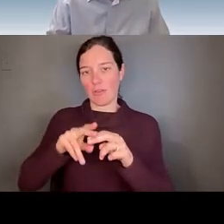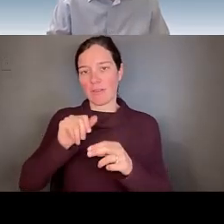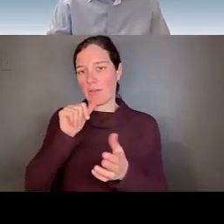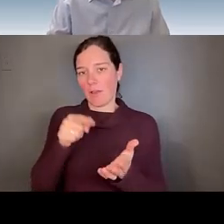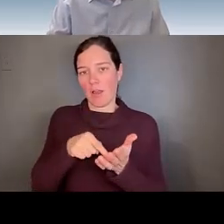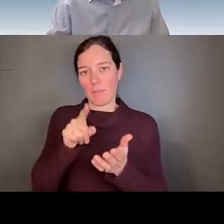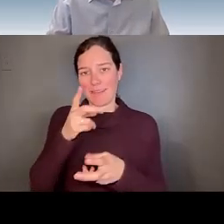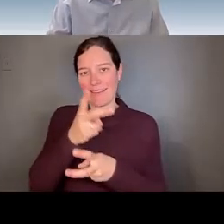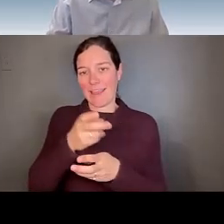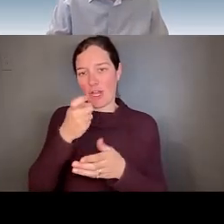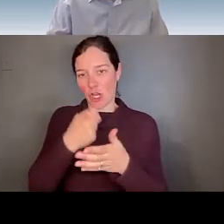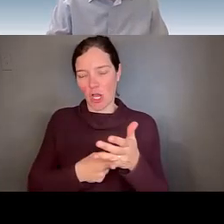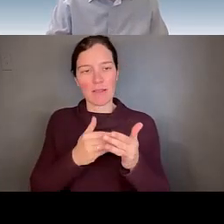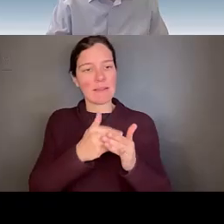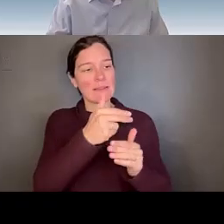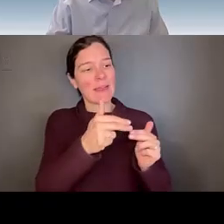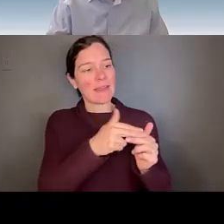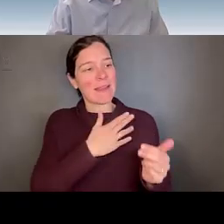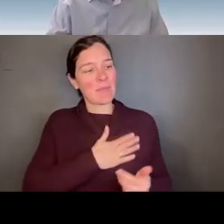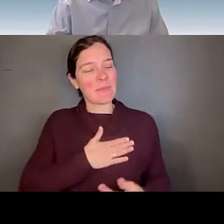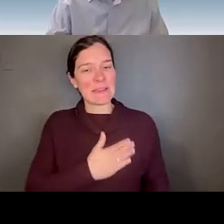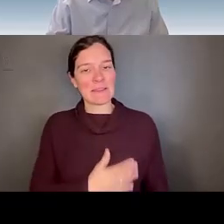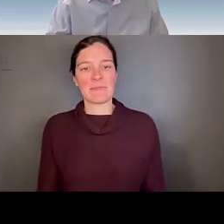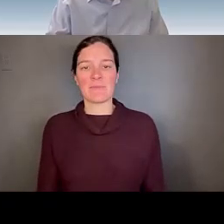cost. Next slide, please, Kelly.